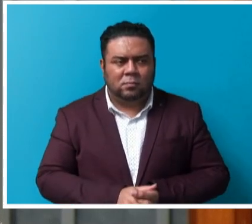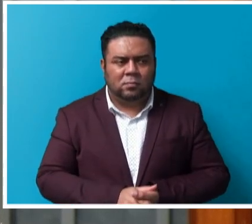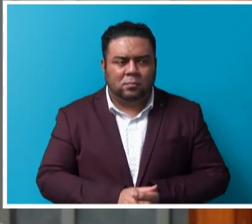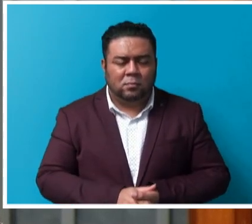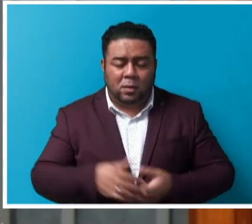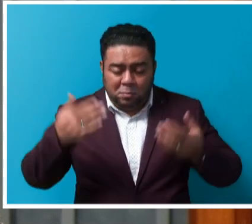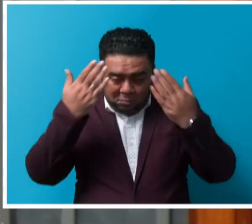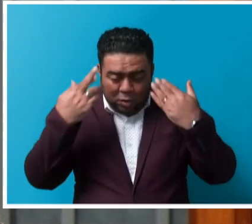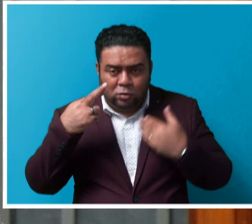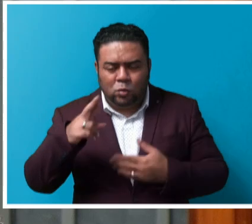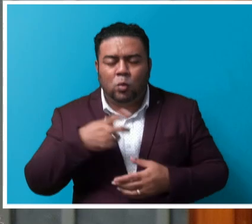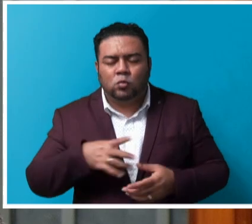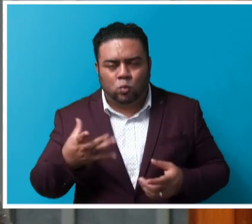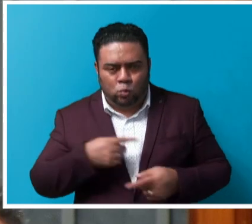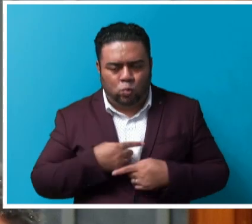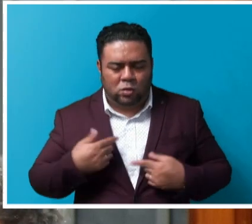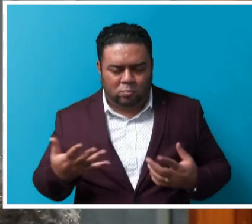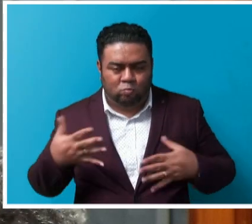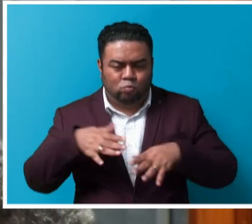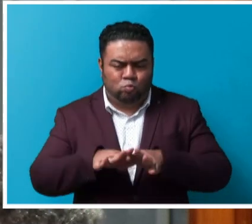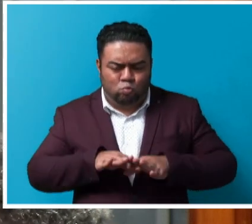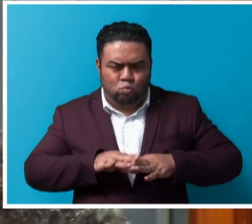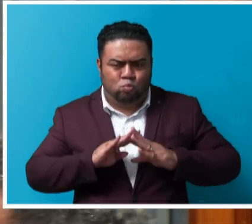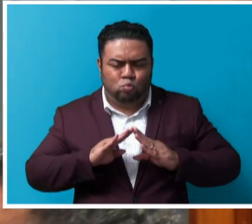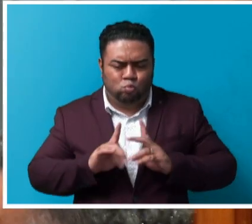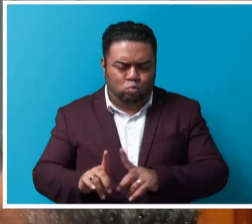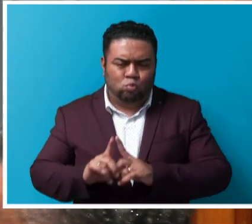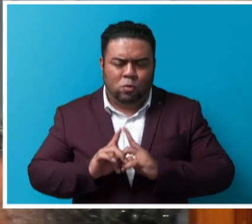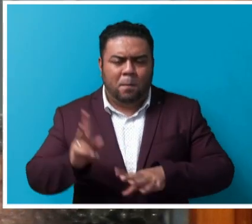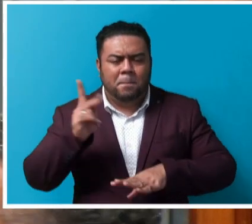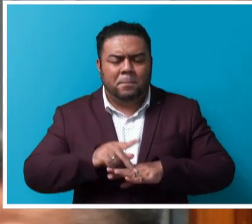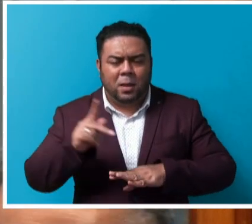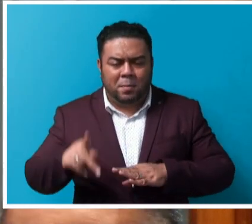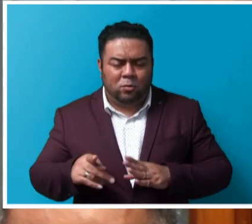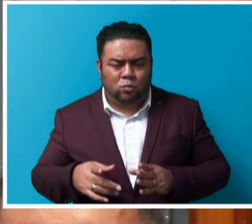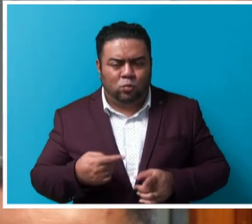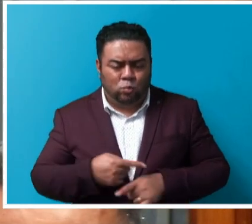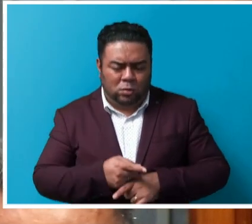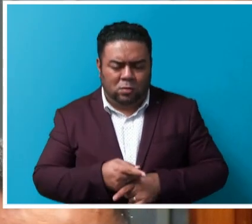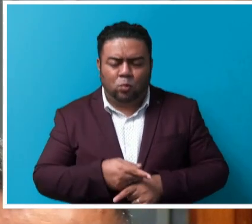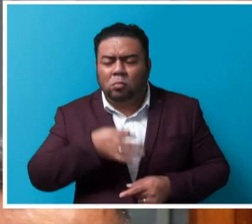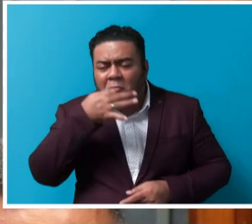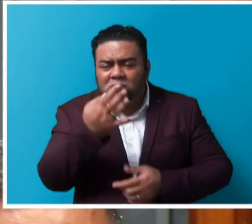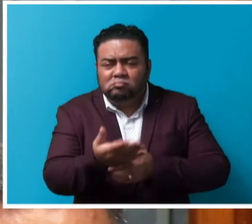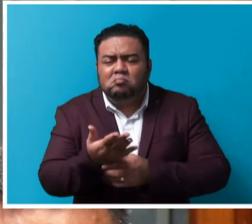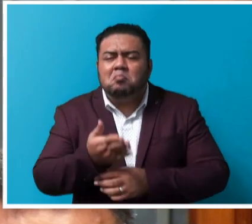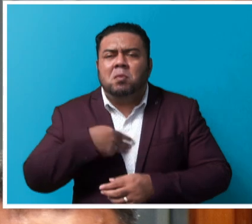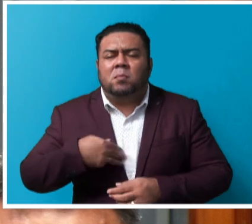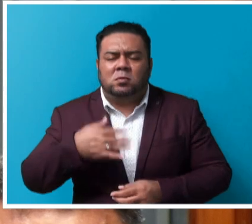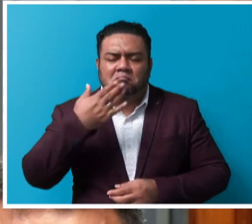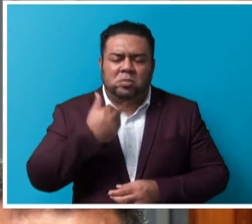Mr. Speaker, as we embark on this parliamentary session, I urge members of